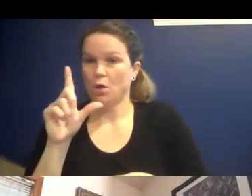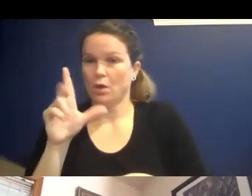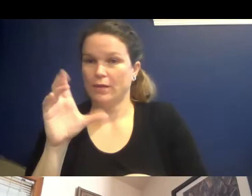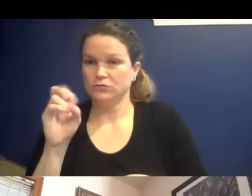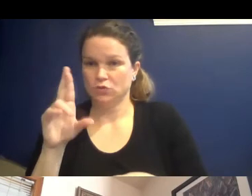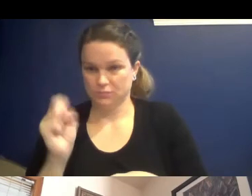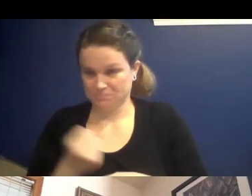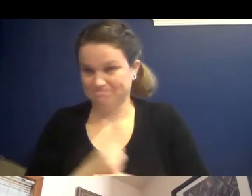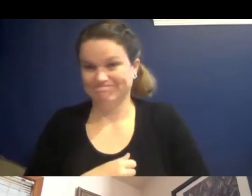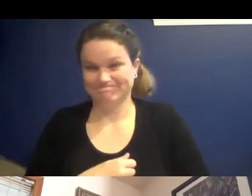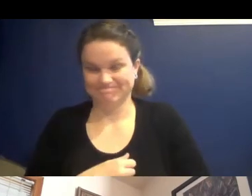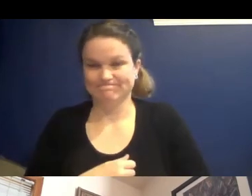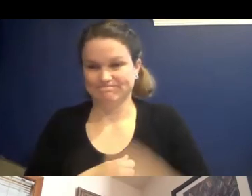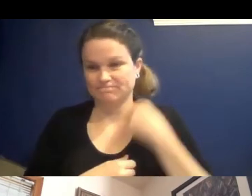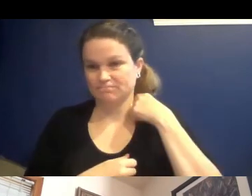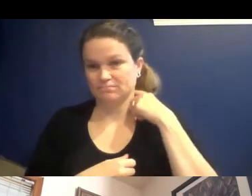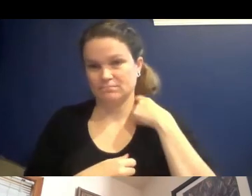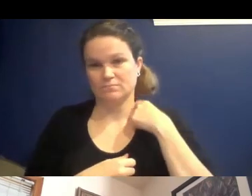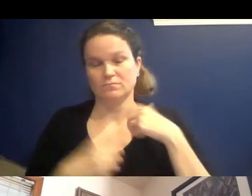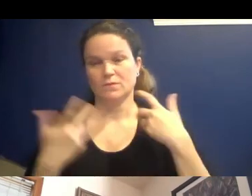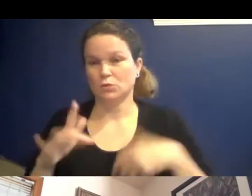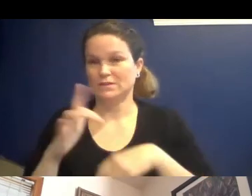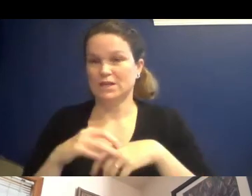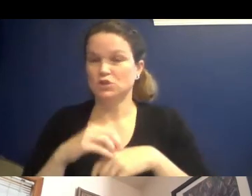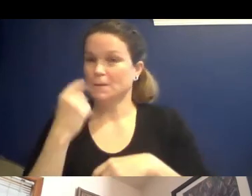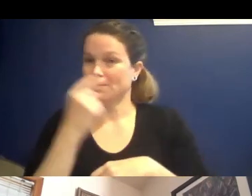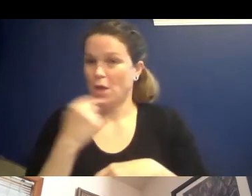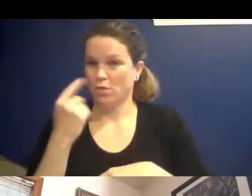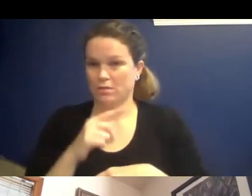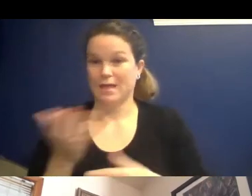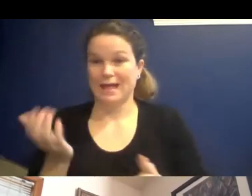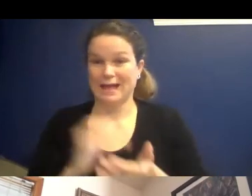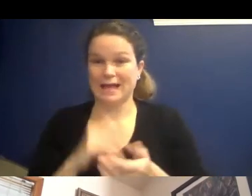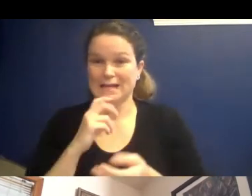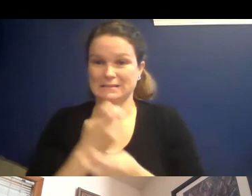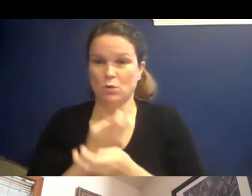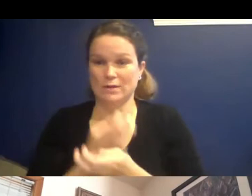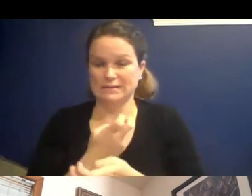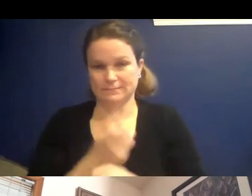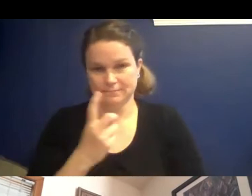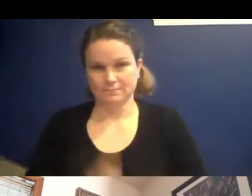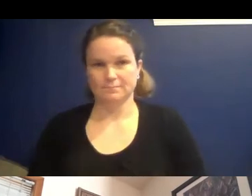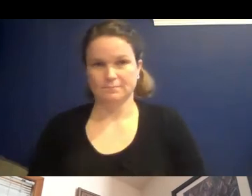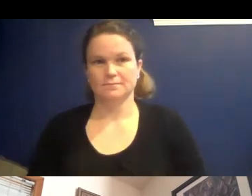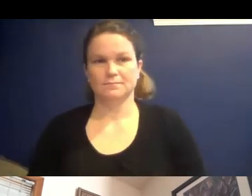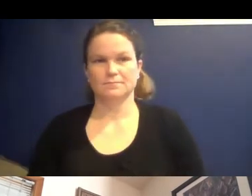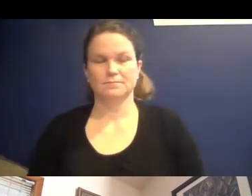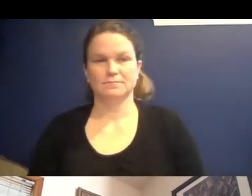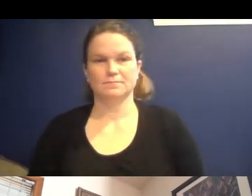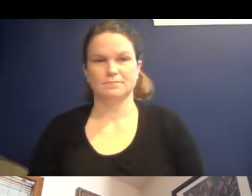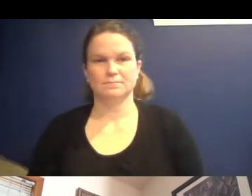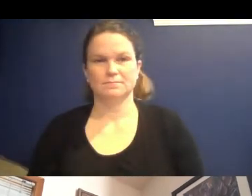don't want to contact the sap in your mouth at all because it's poisonous.